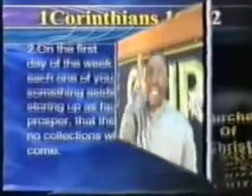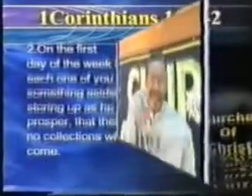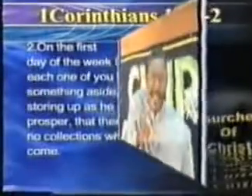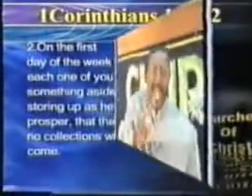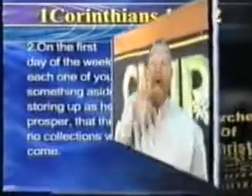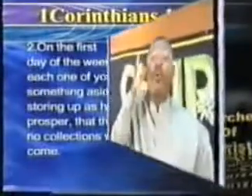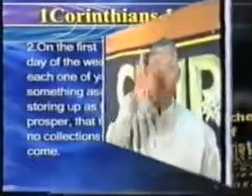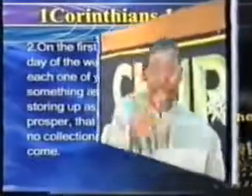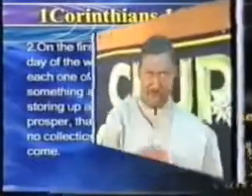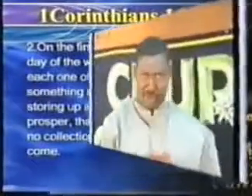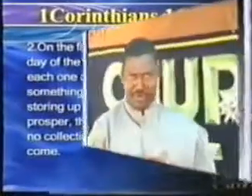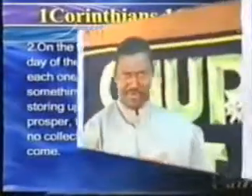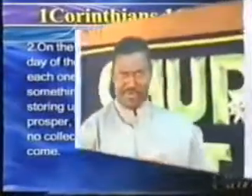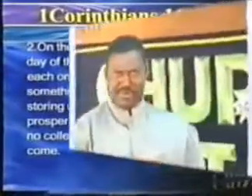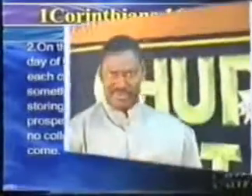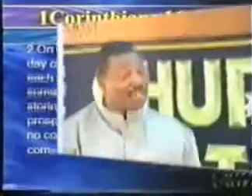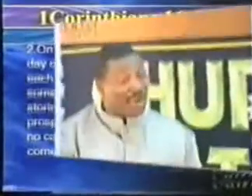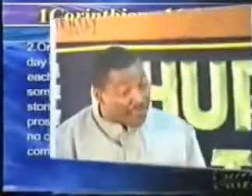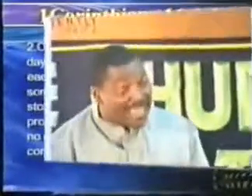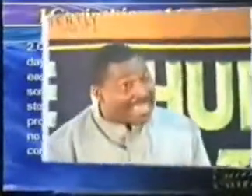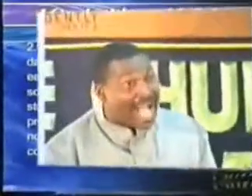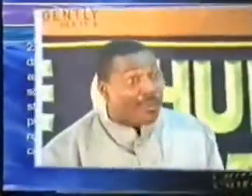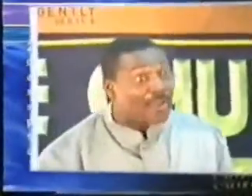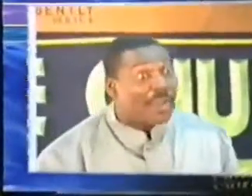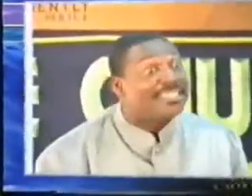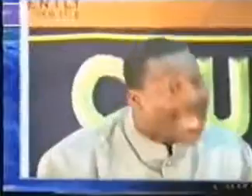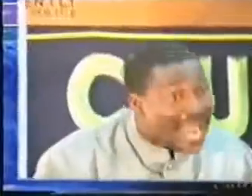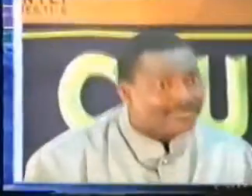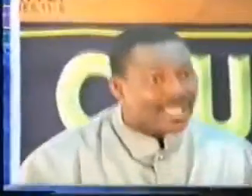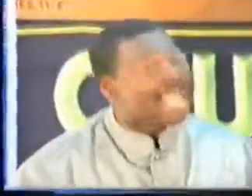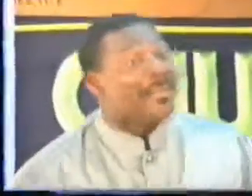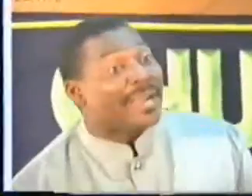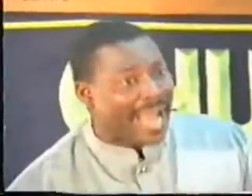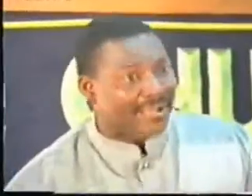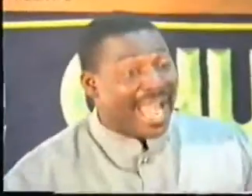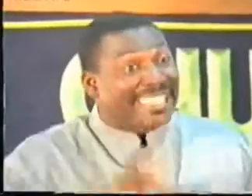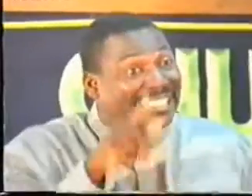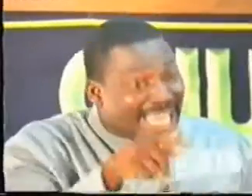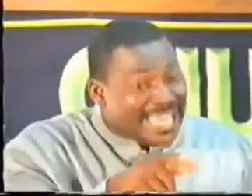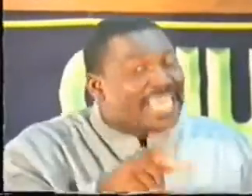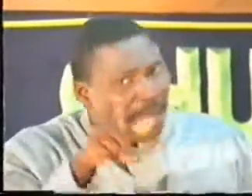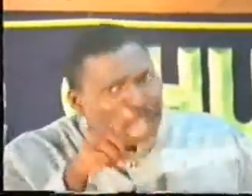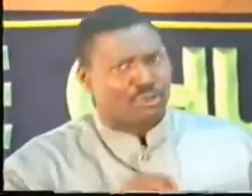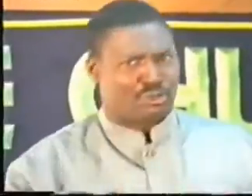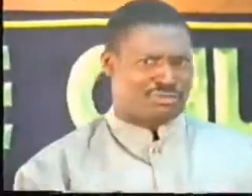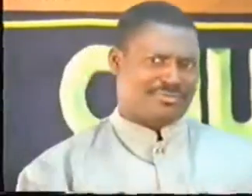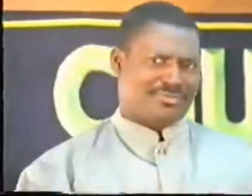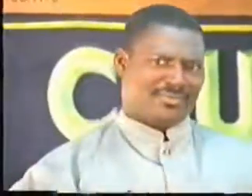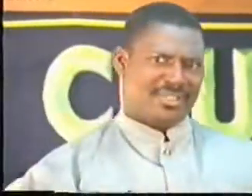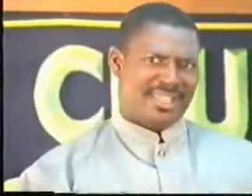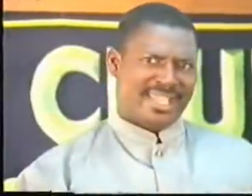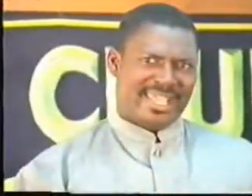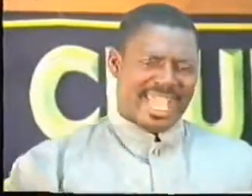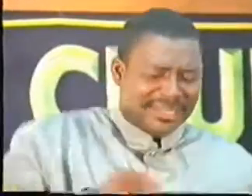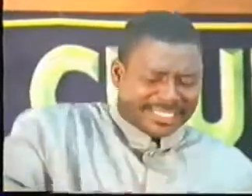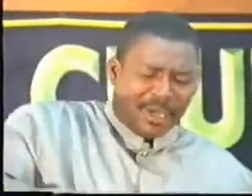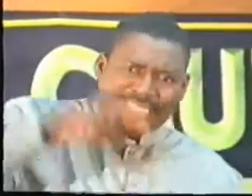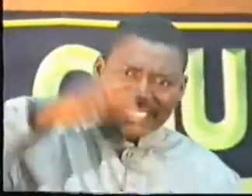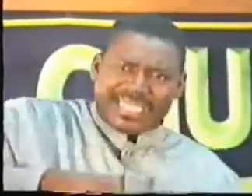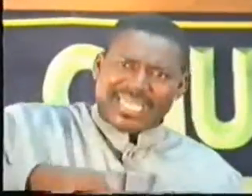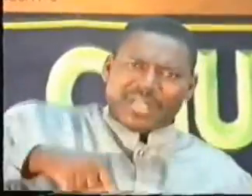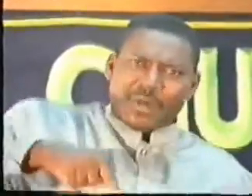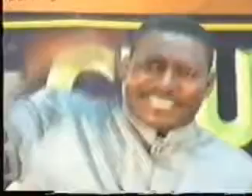da biara awoko asore no christofo edi ka akwa asore kwasia da anya memene da akire ye ba no nsoso